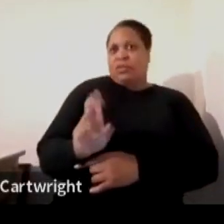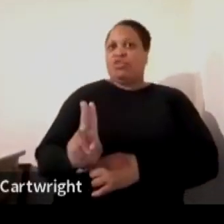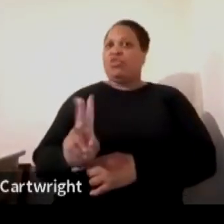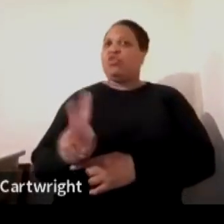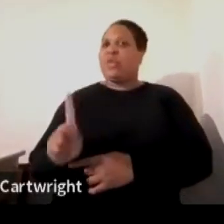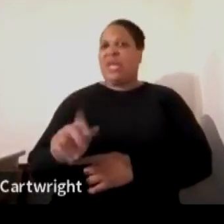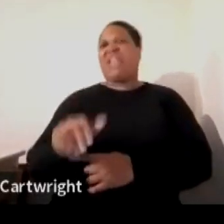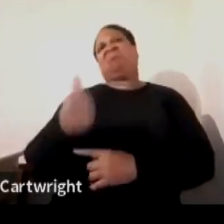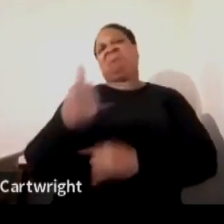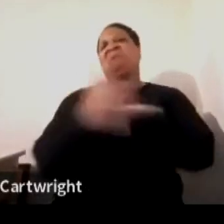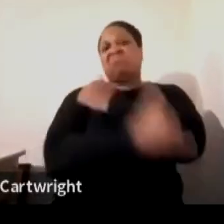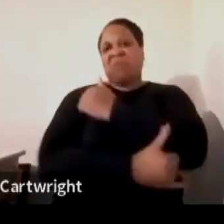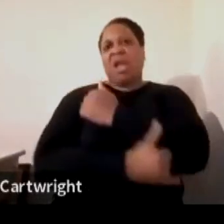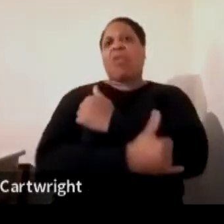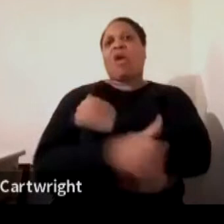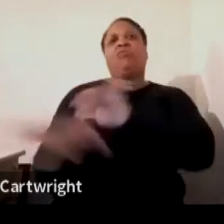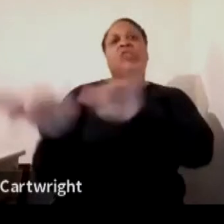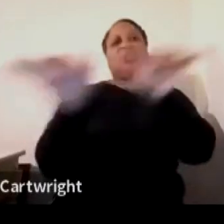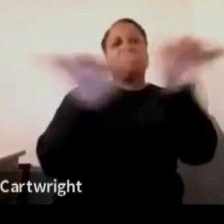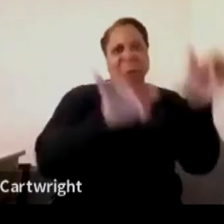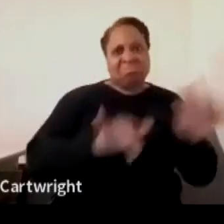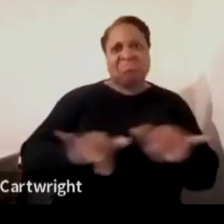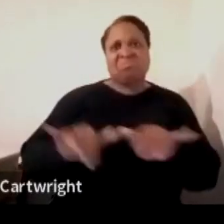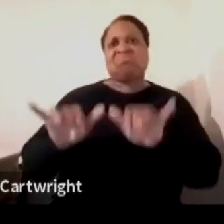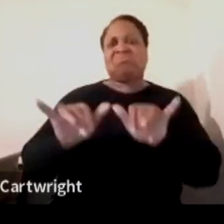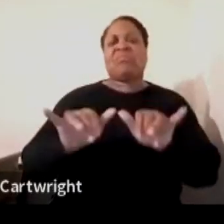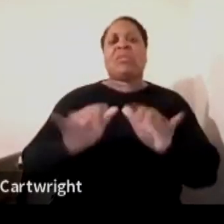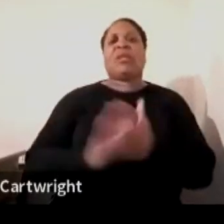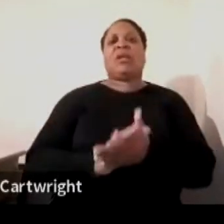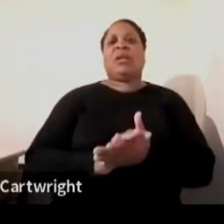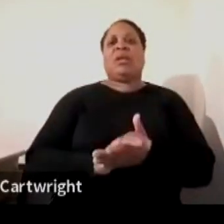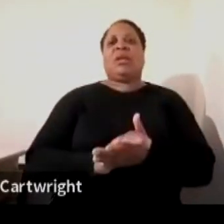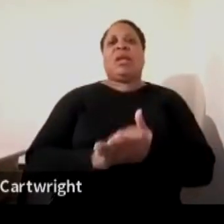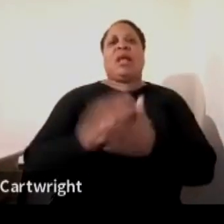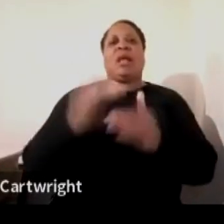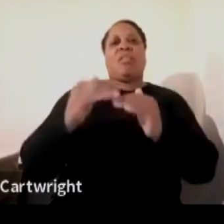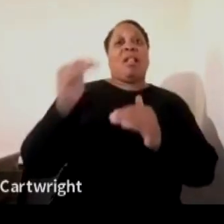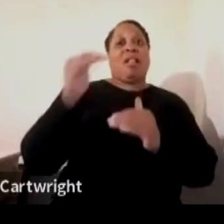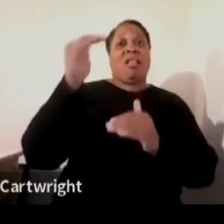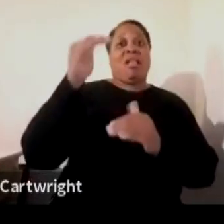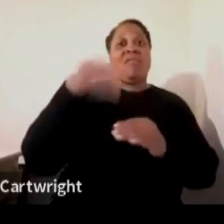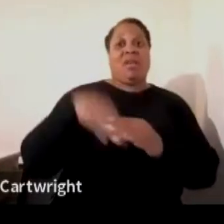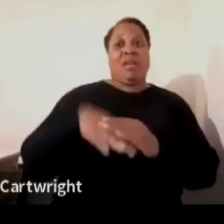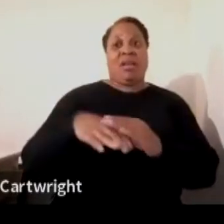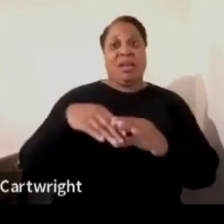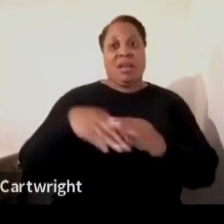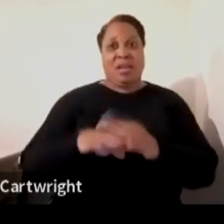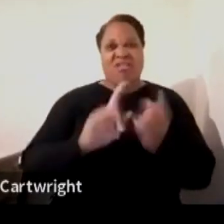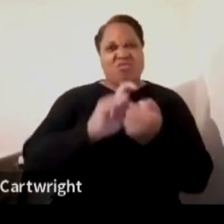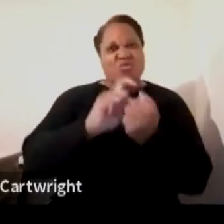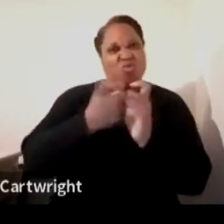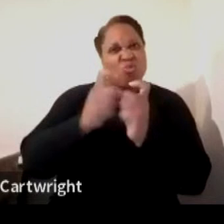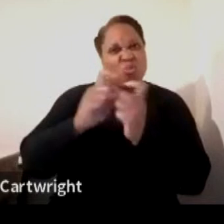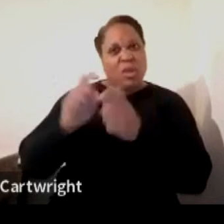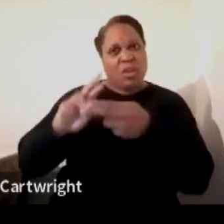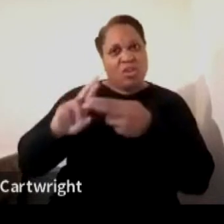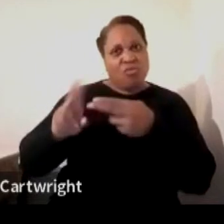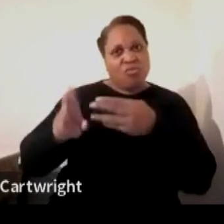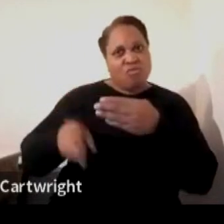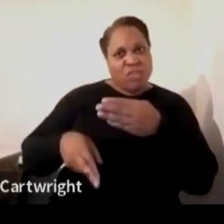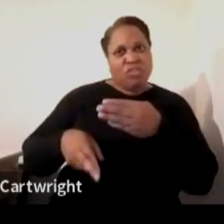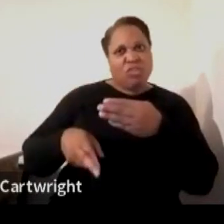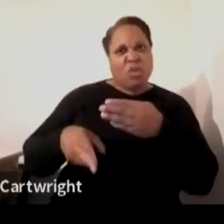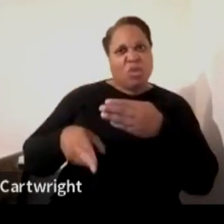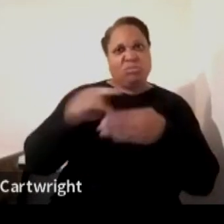required. And I know that the MDL laboratory is working on tweaking the results to make that acceptable to